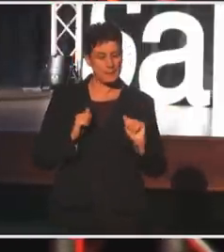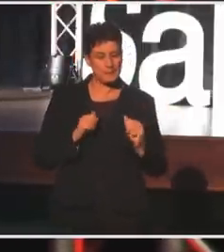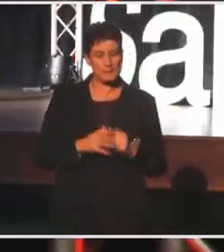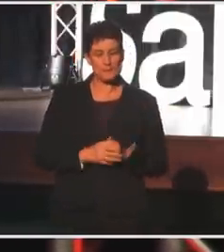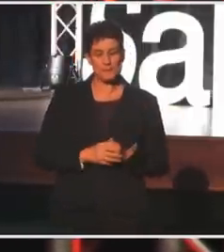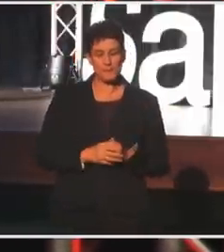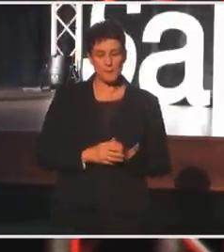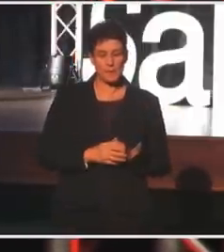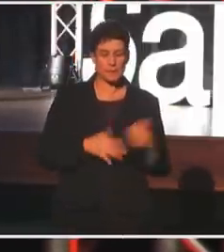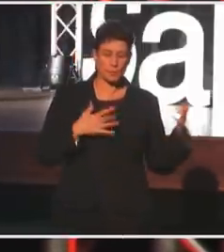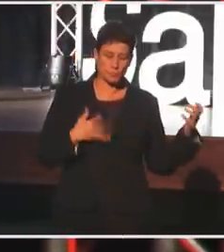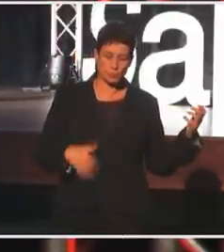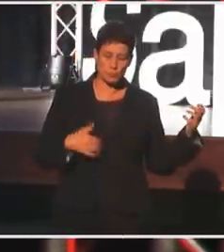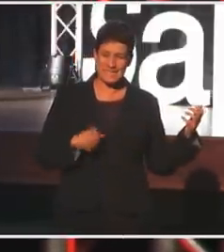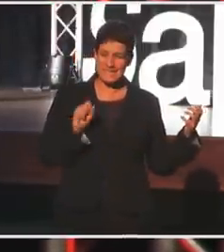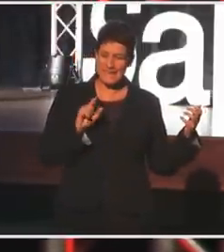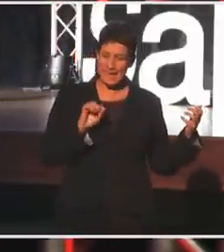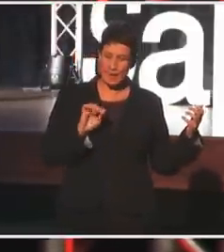the scale,